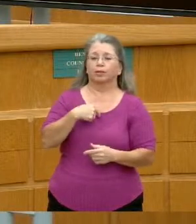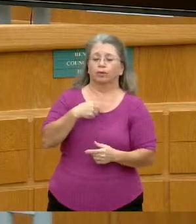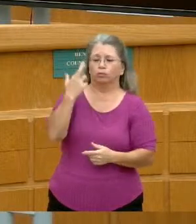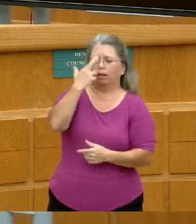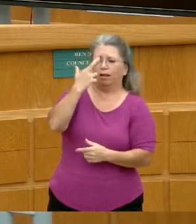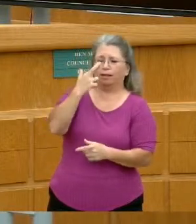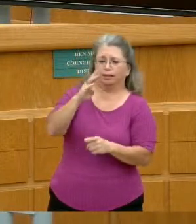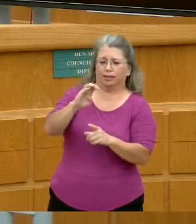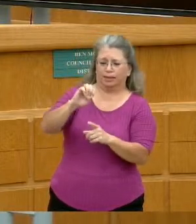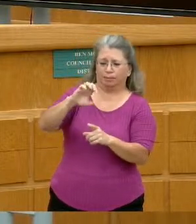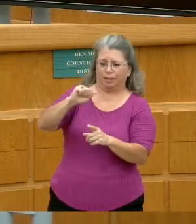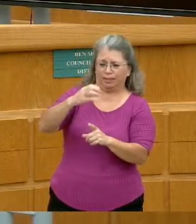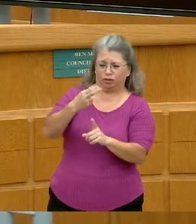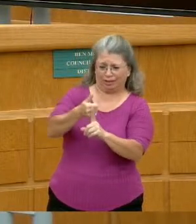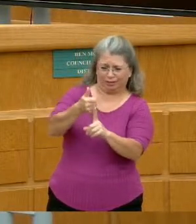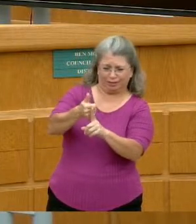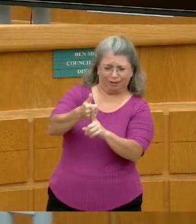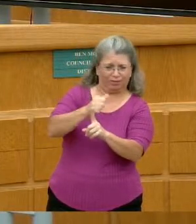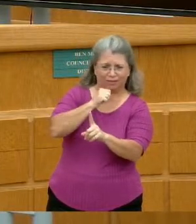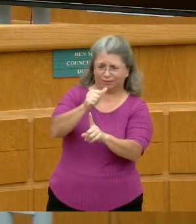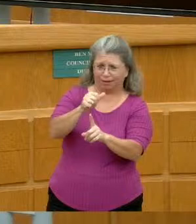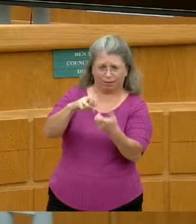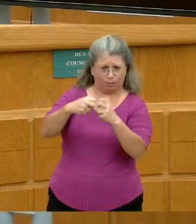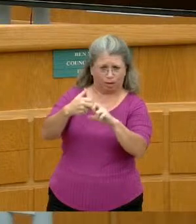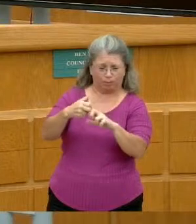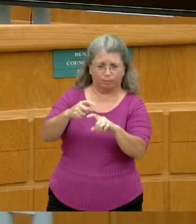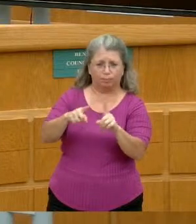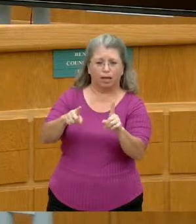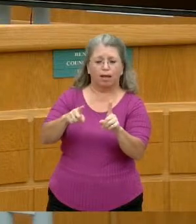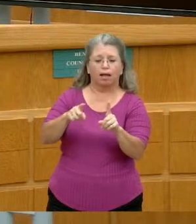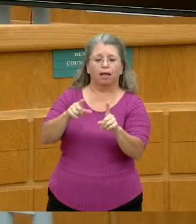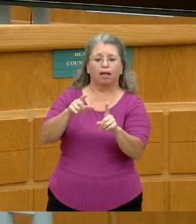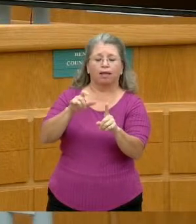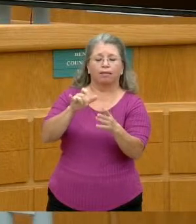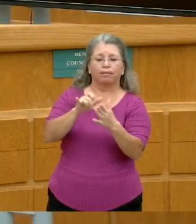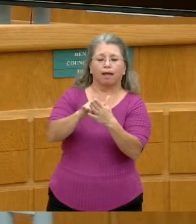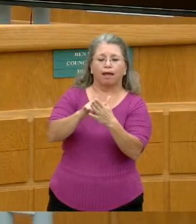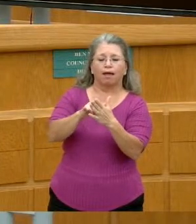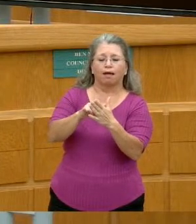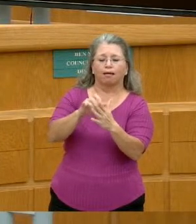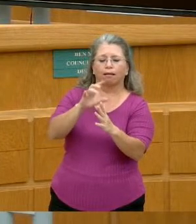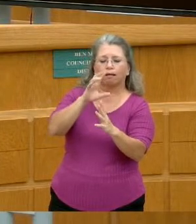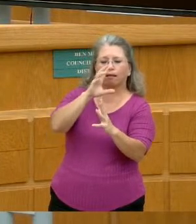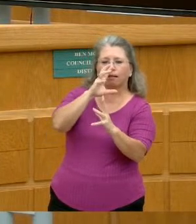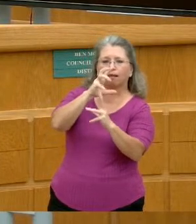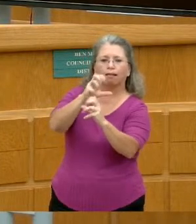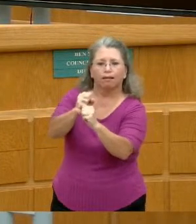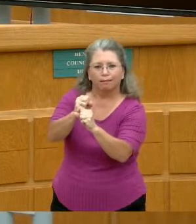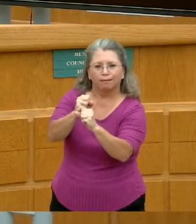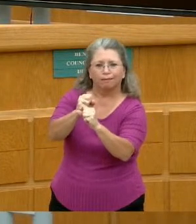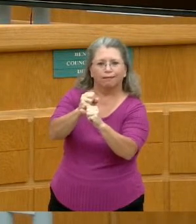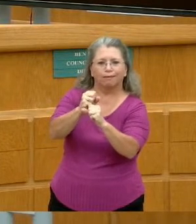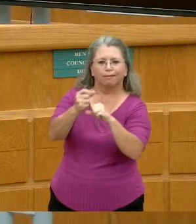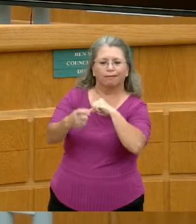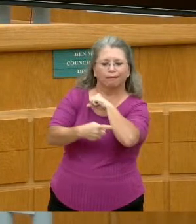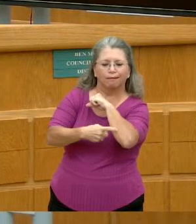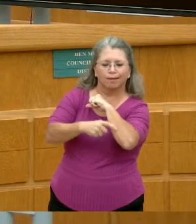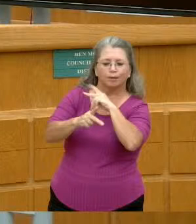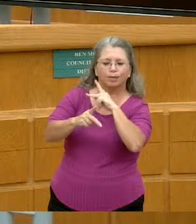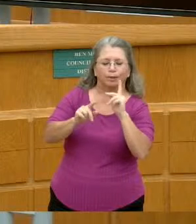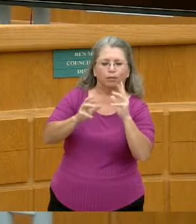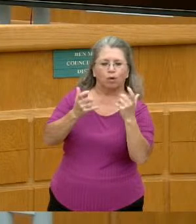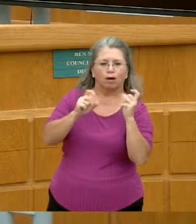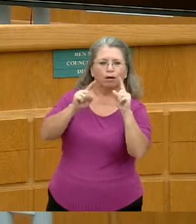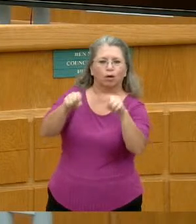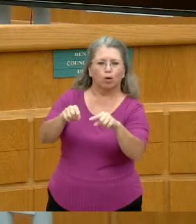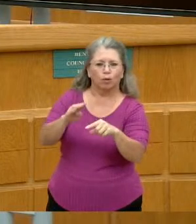challenge. It's the lure of the beach that gets folks here. And once the sun goes down after they've enjoyed a